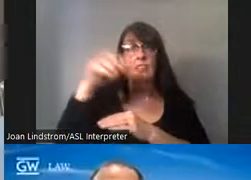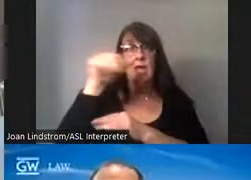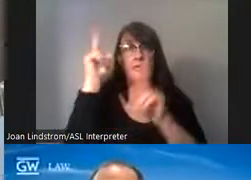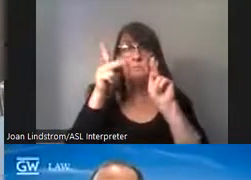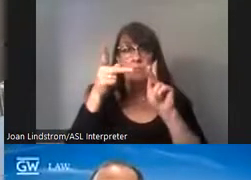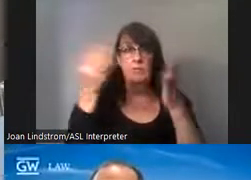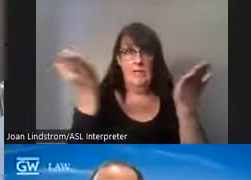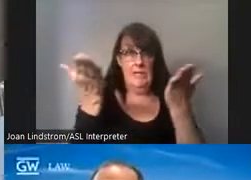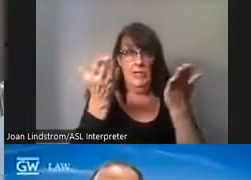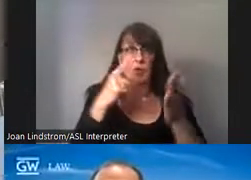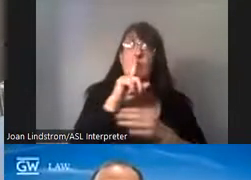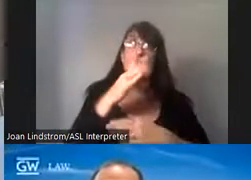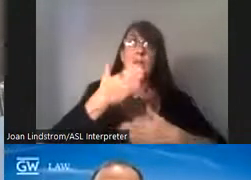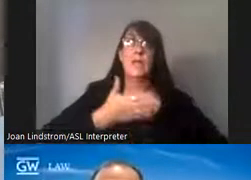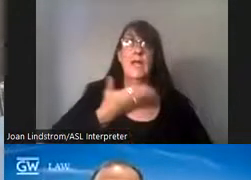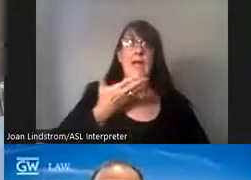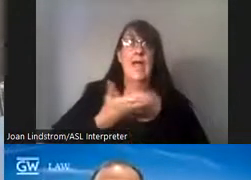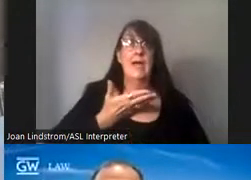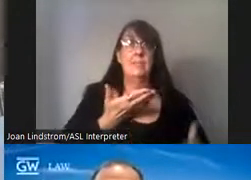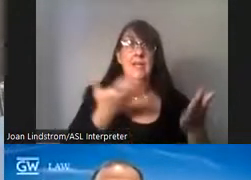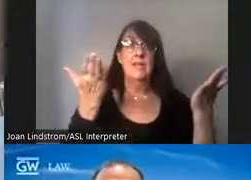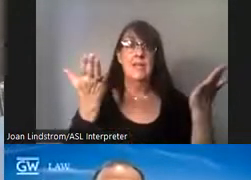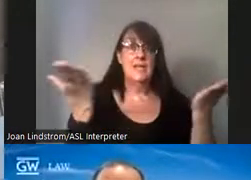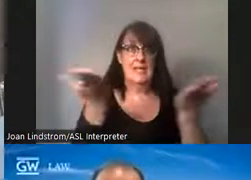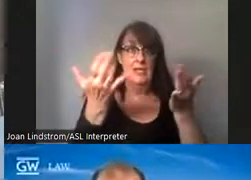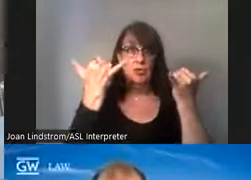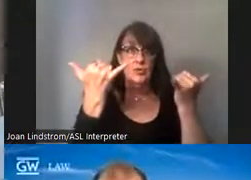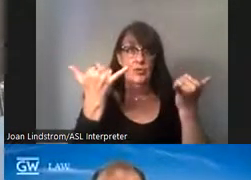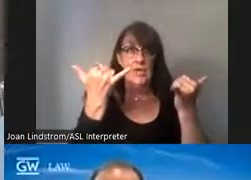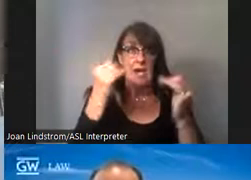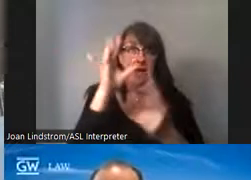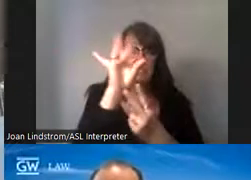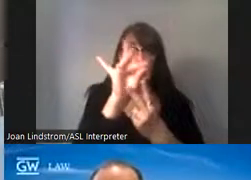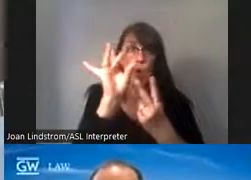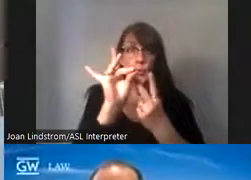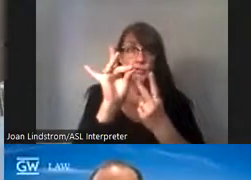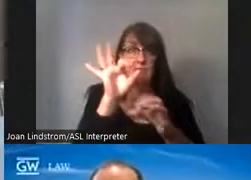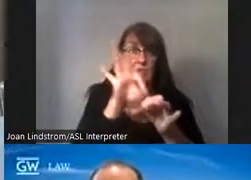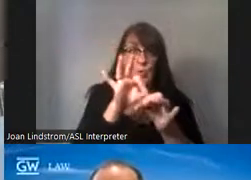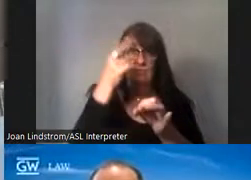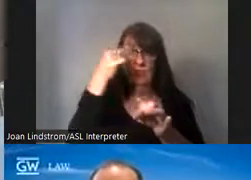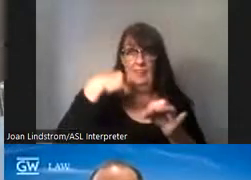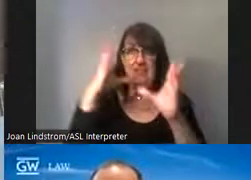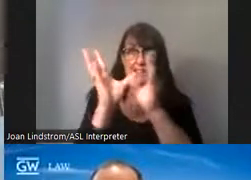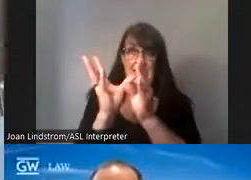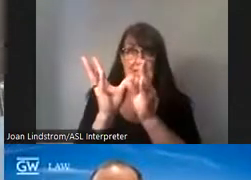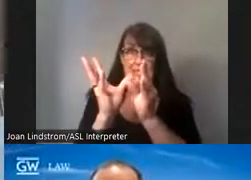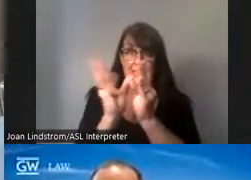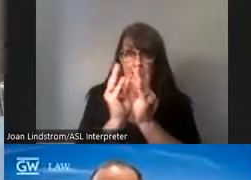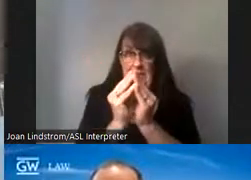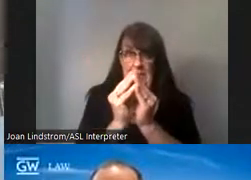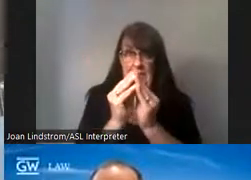I'm really pleased to be with you today and honored to be nominated for this committee. And then to